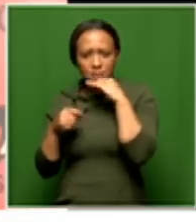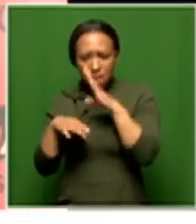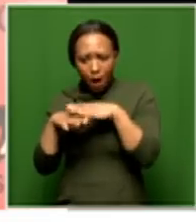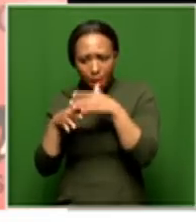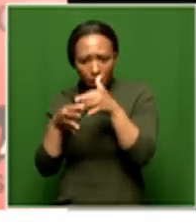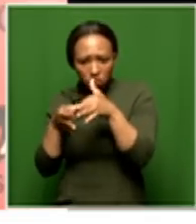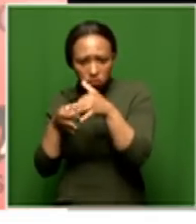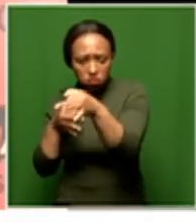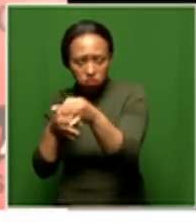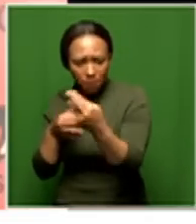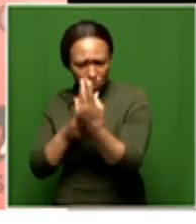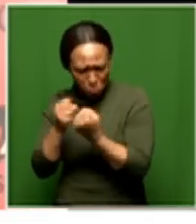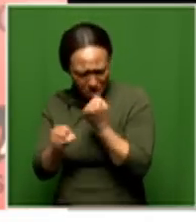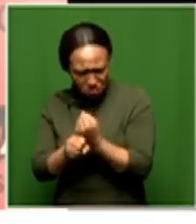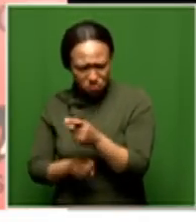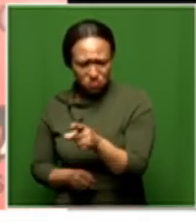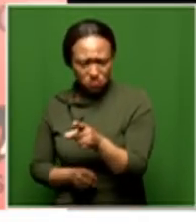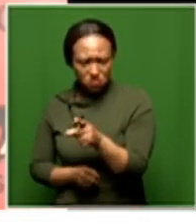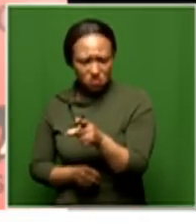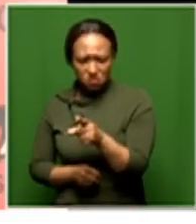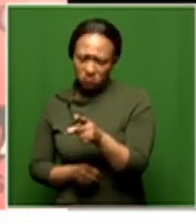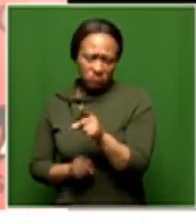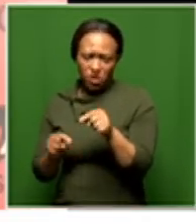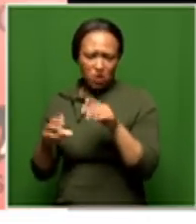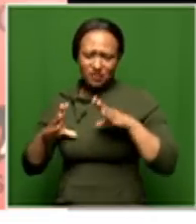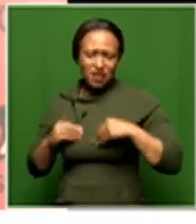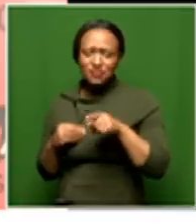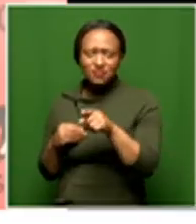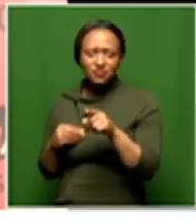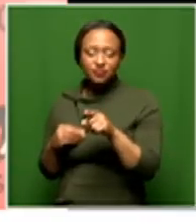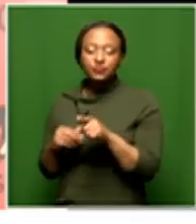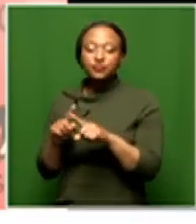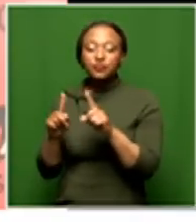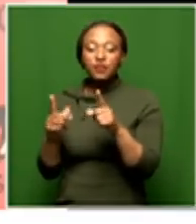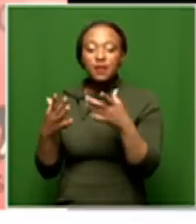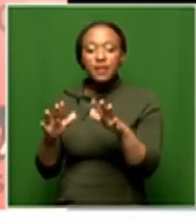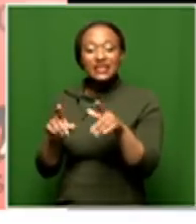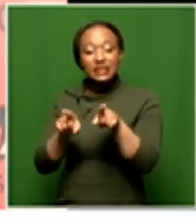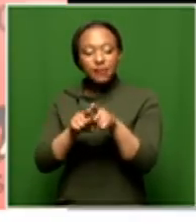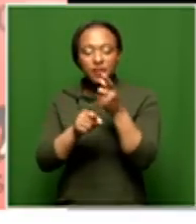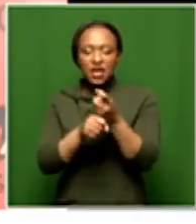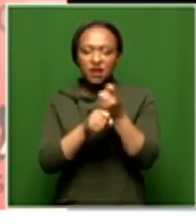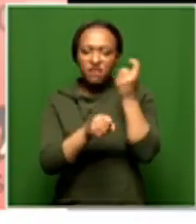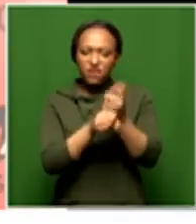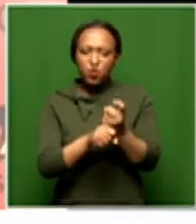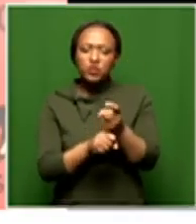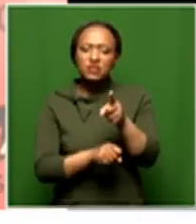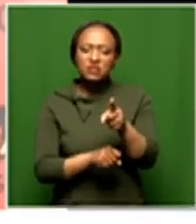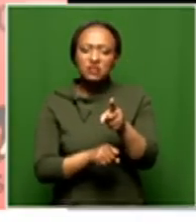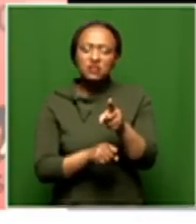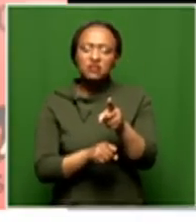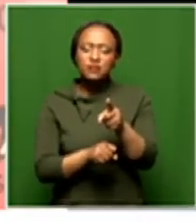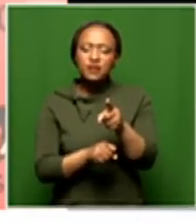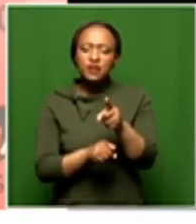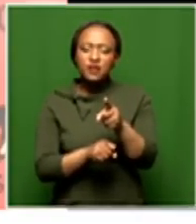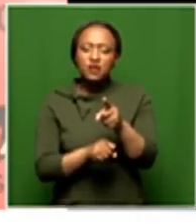more extended by almost 2 years, which was completely unacceptable. But they also refused to resuscitate